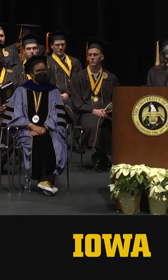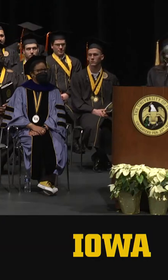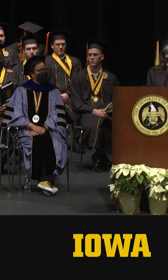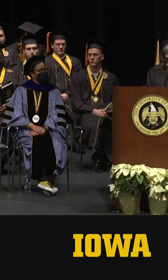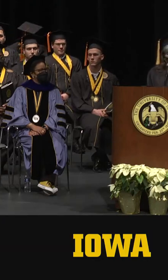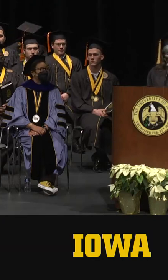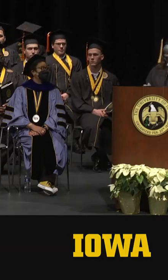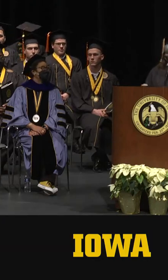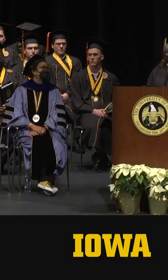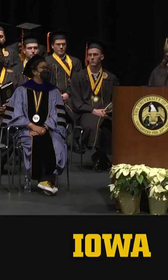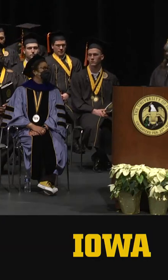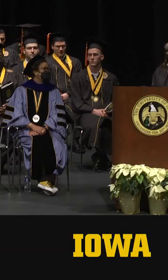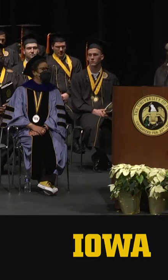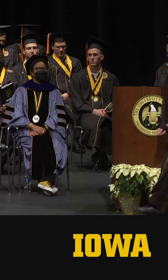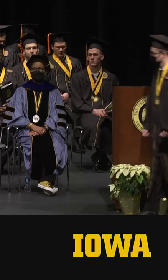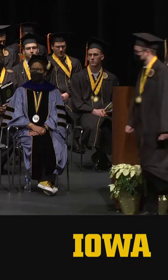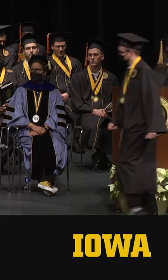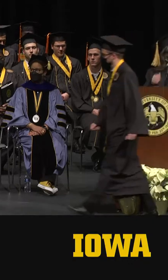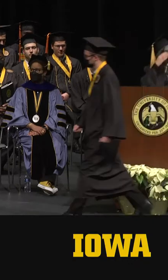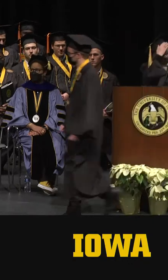Adam Stephen Rose.